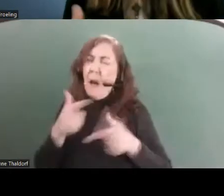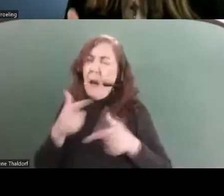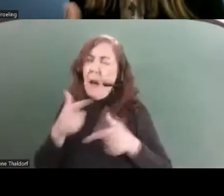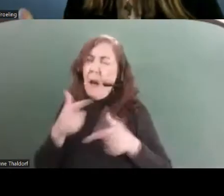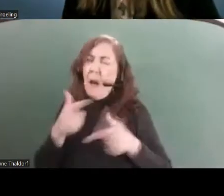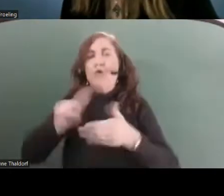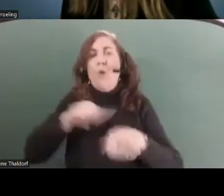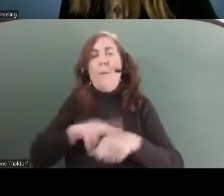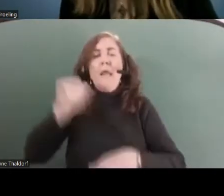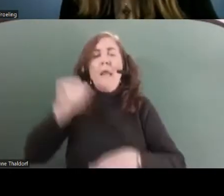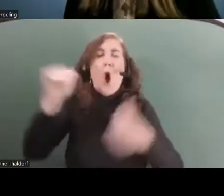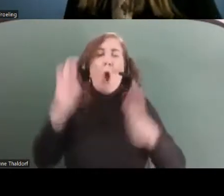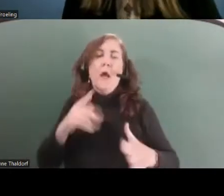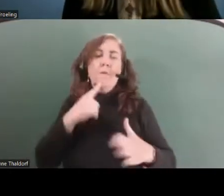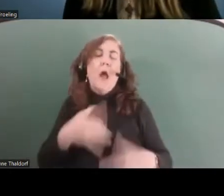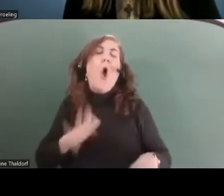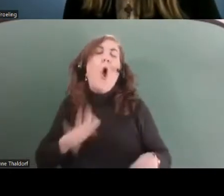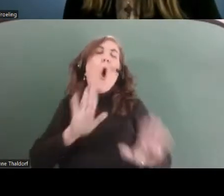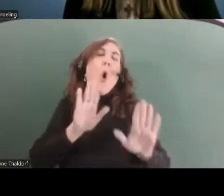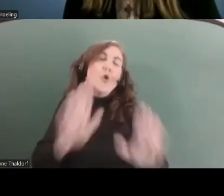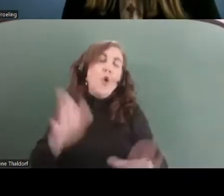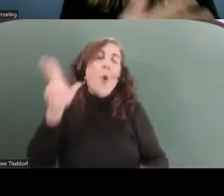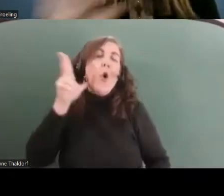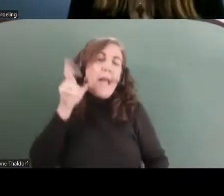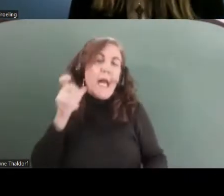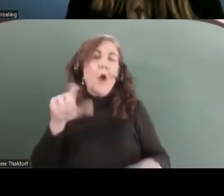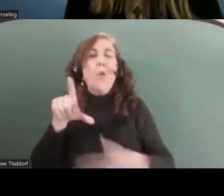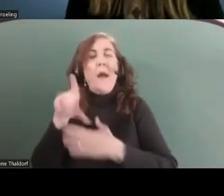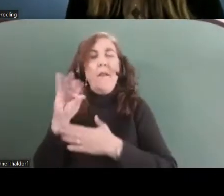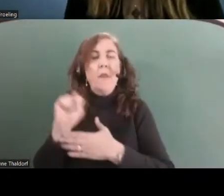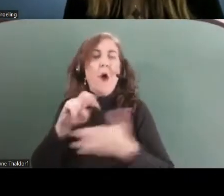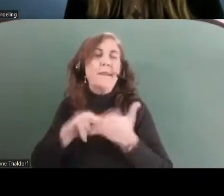say, oh, you have this type of hearing loss, and we couldn't. It's like his